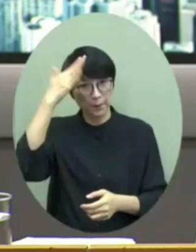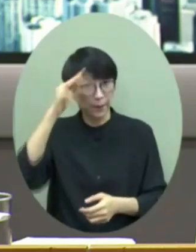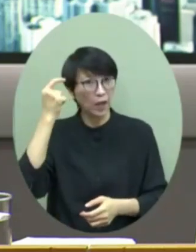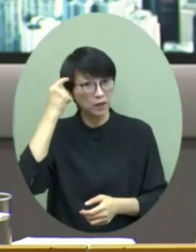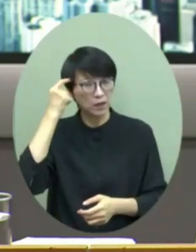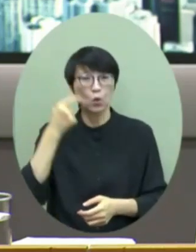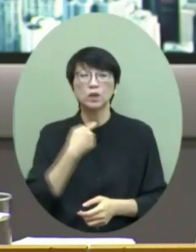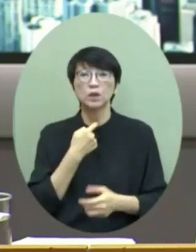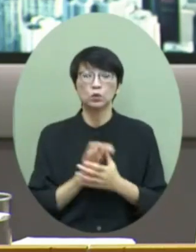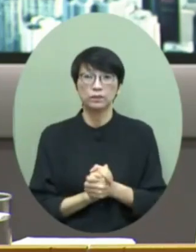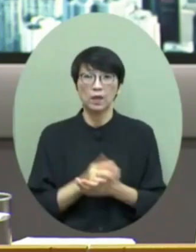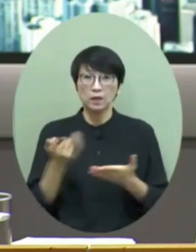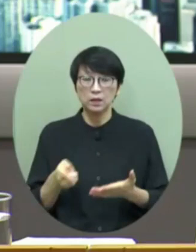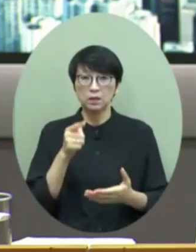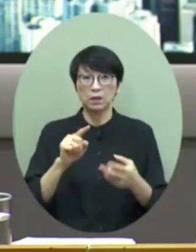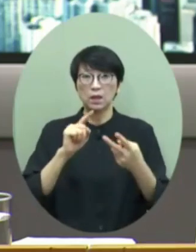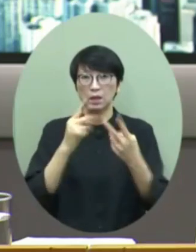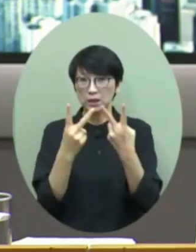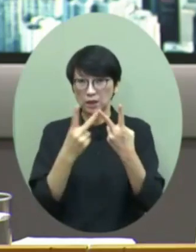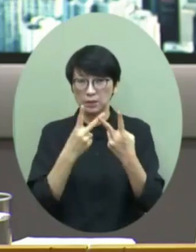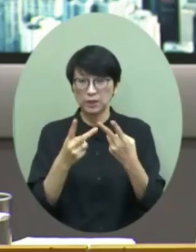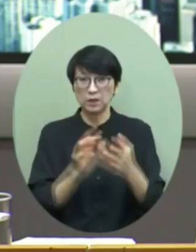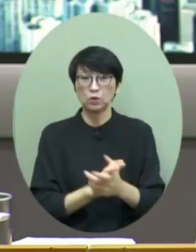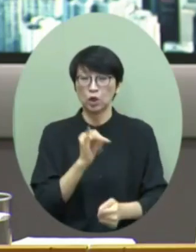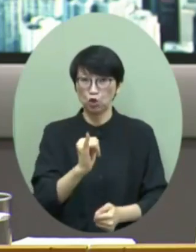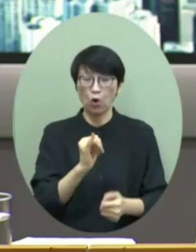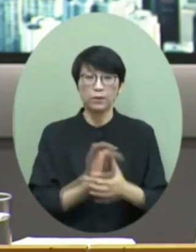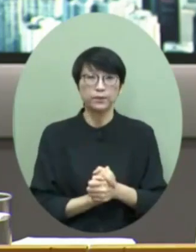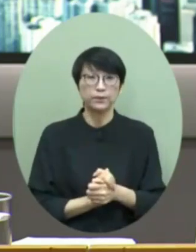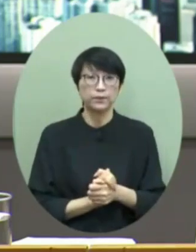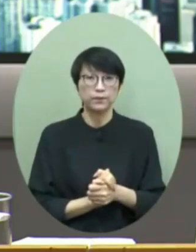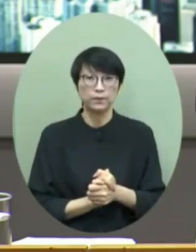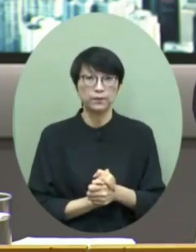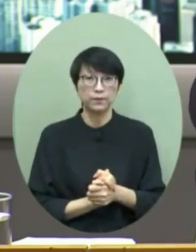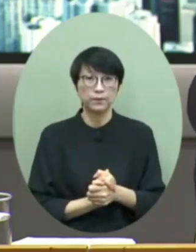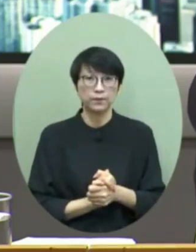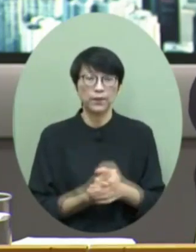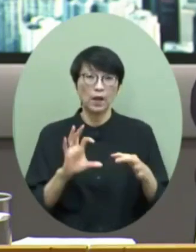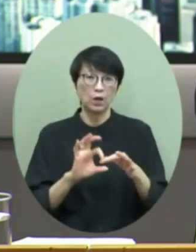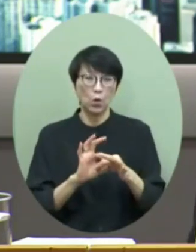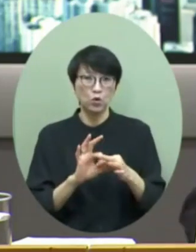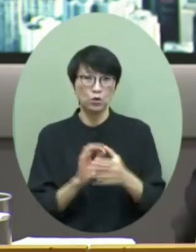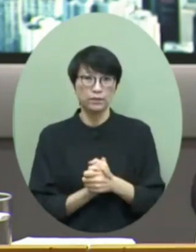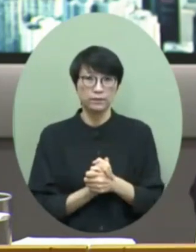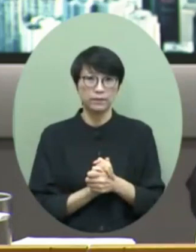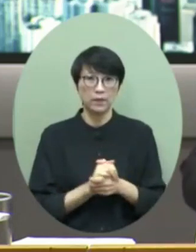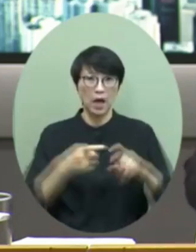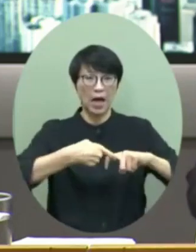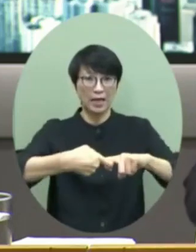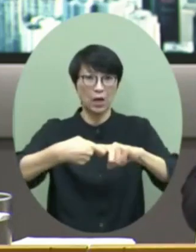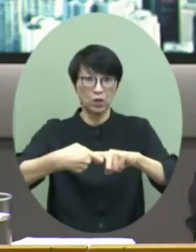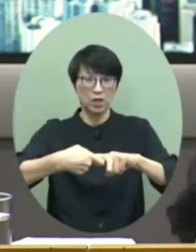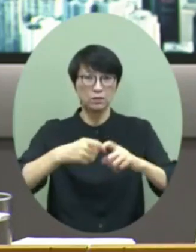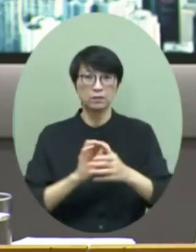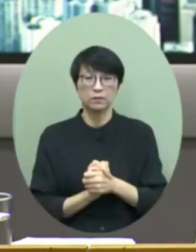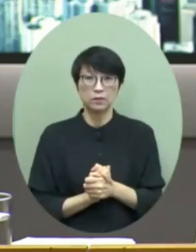the Central People's Government. I think you have to take into account the article